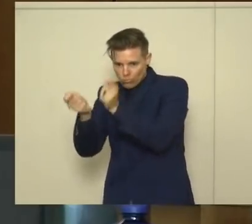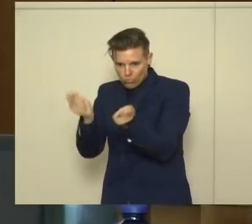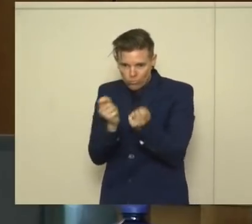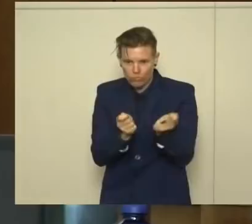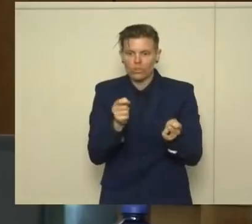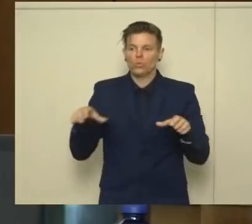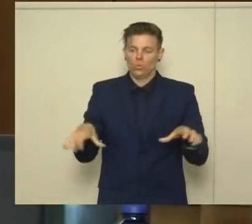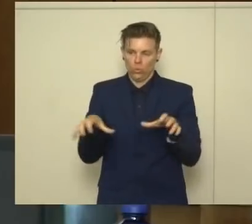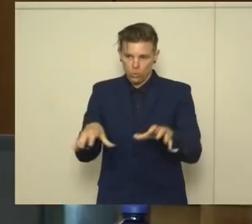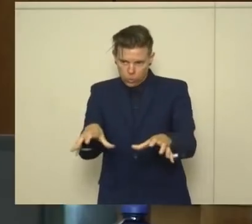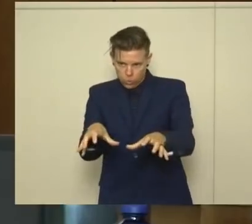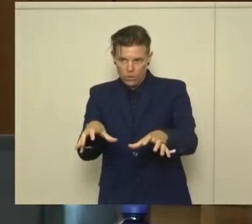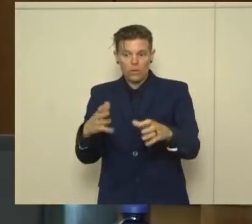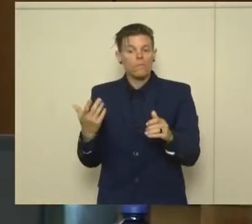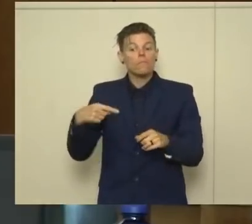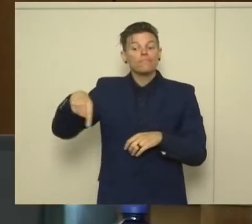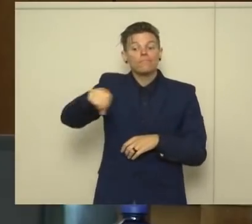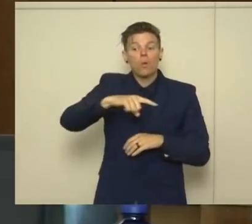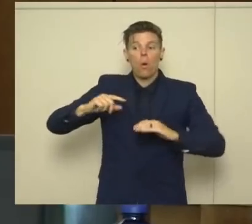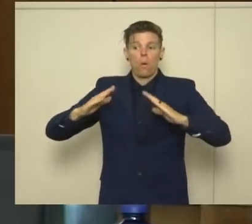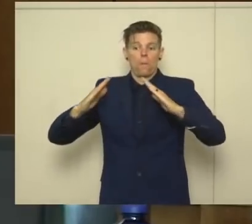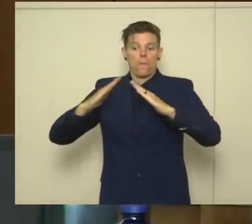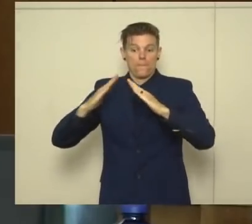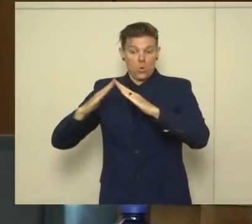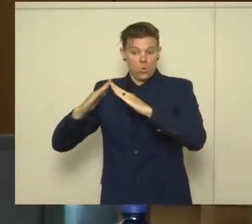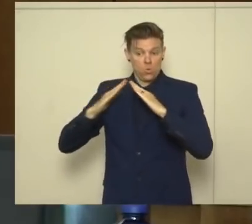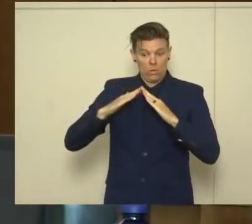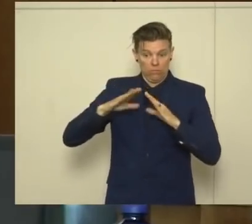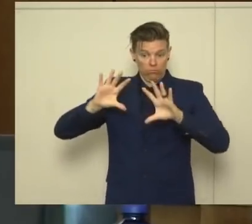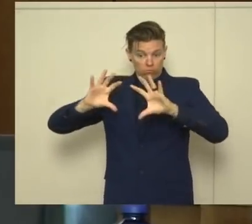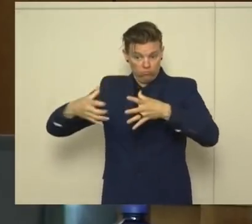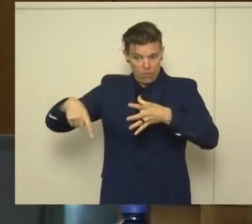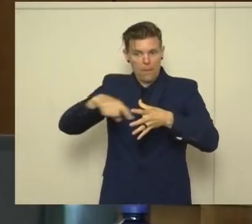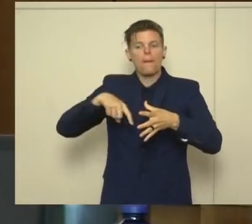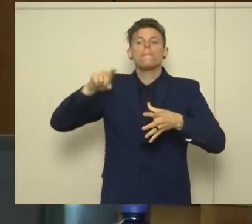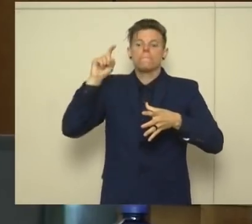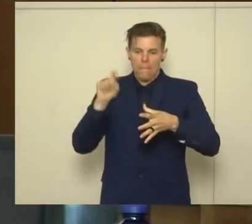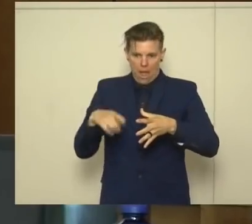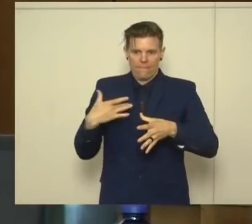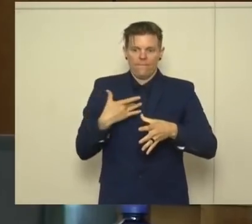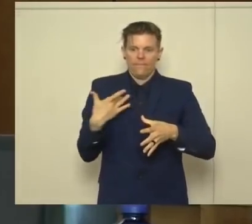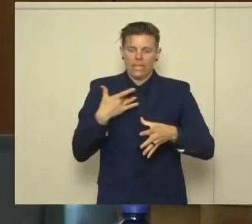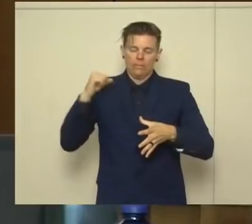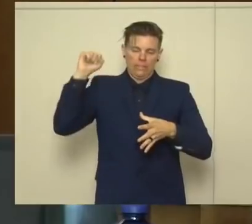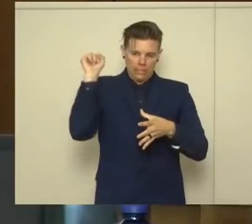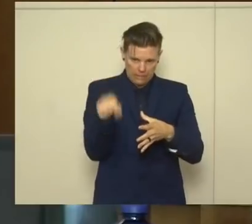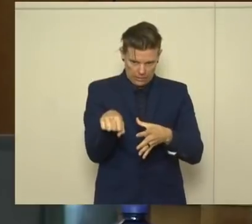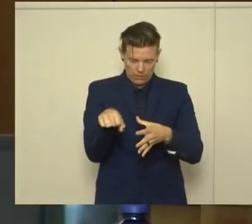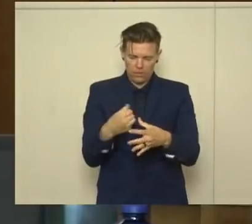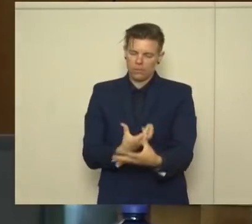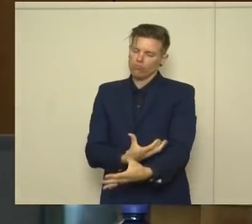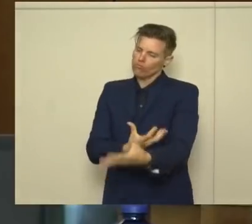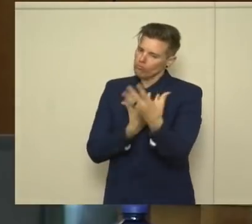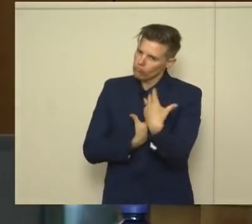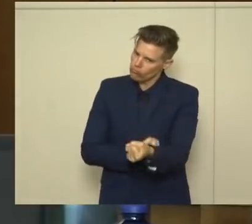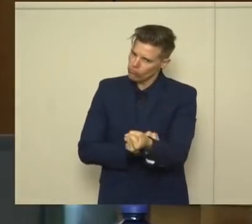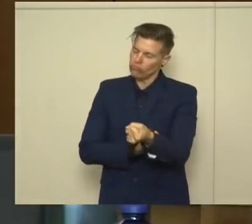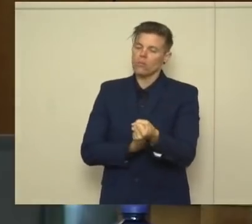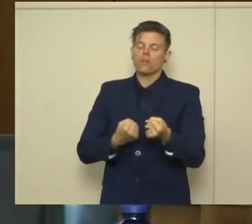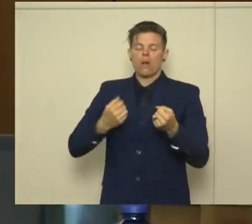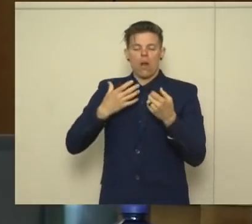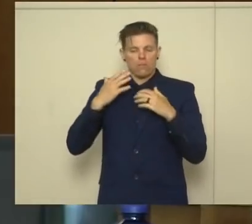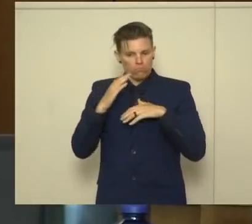your community that the plan can be done safely and they're ready to bring their students back. And it's an incredibly complex piece of